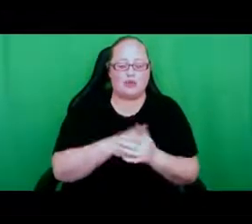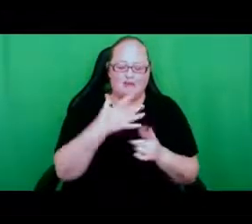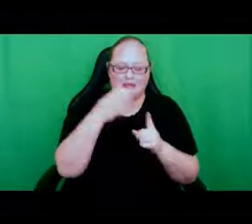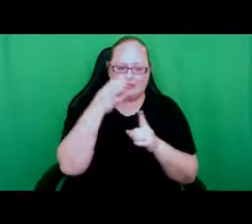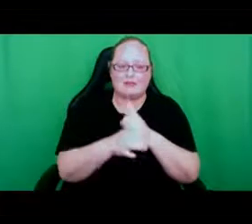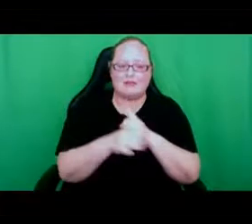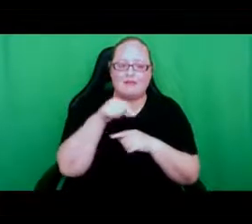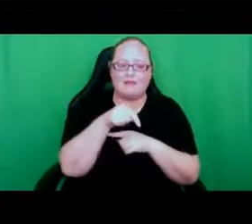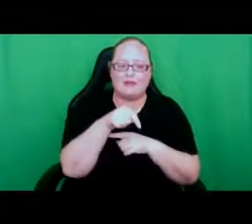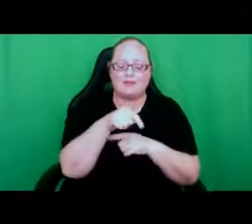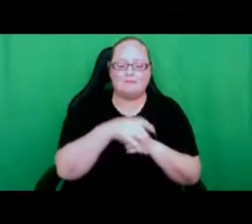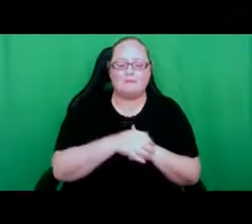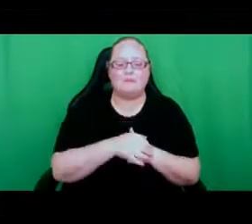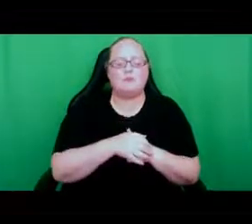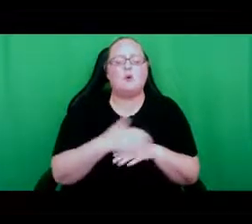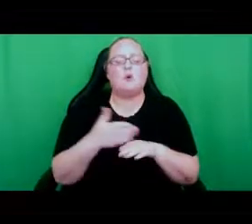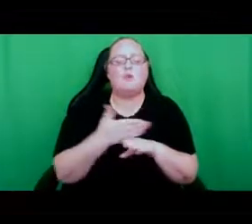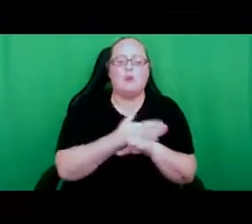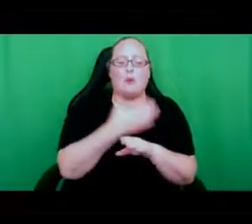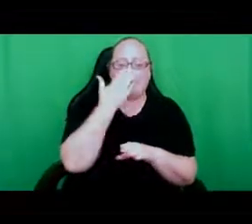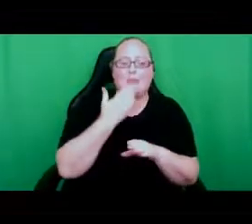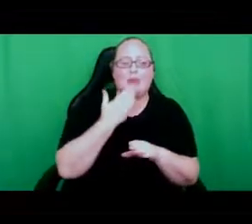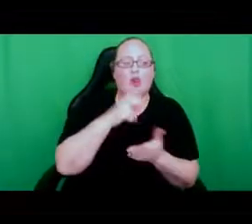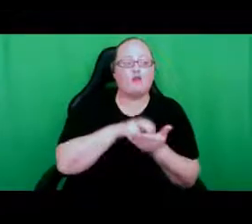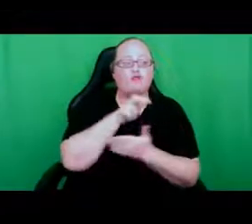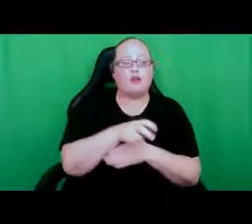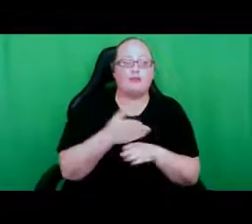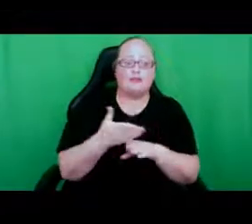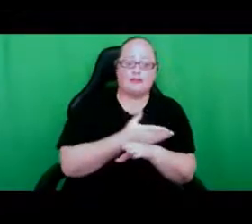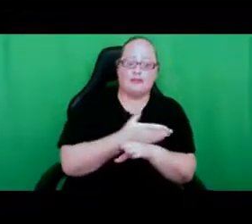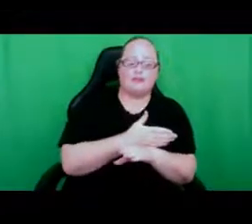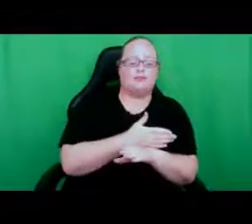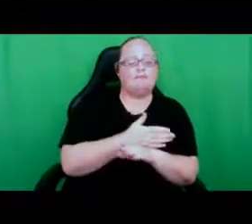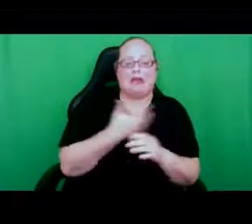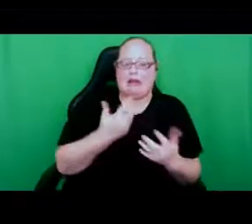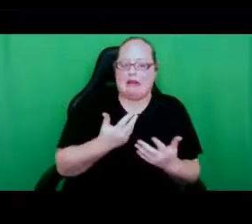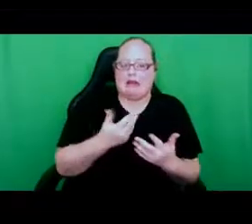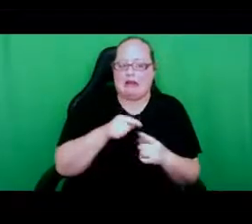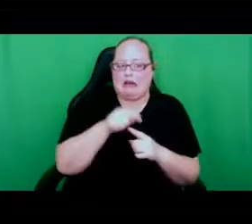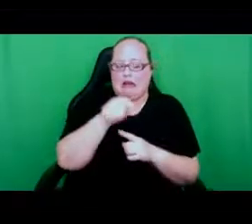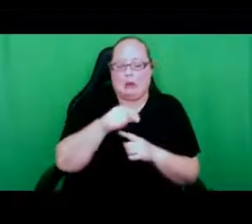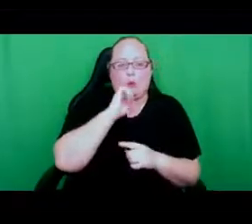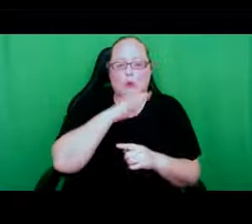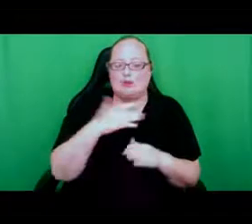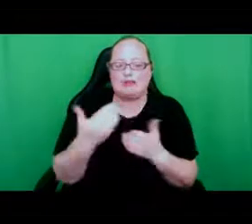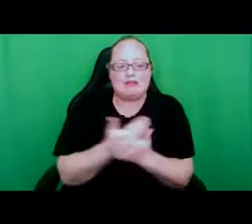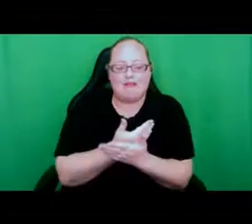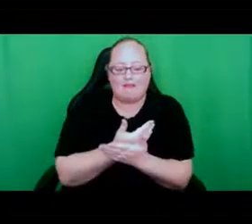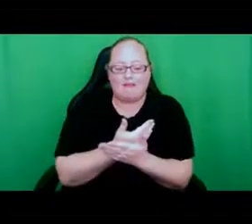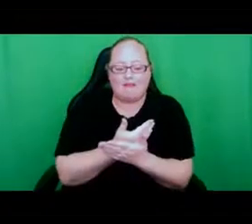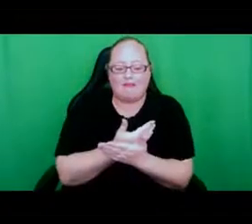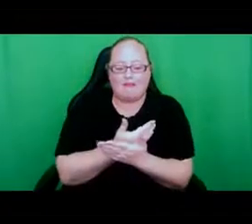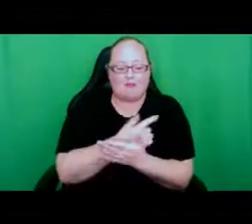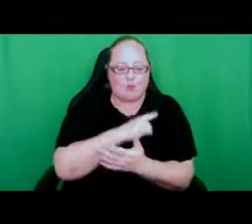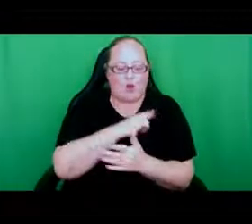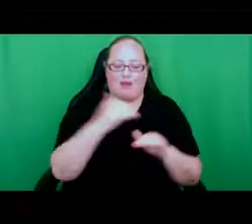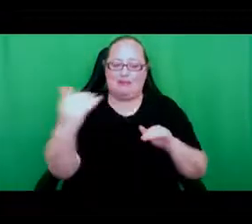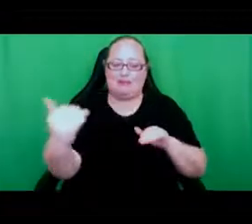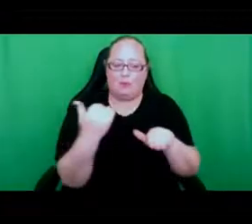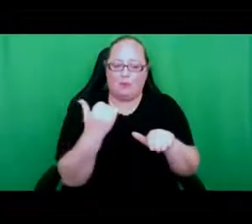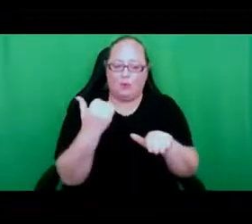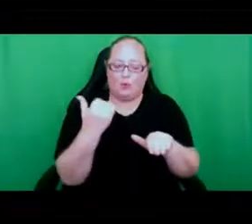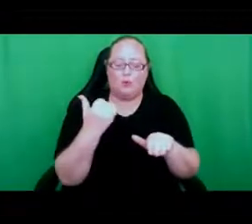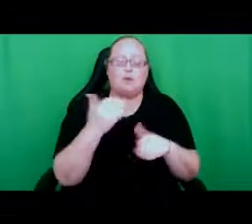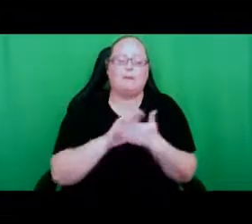cross, obviously it would be unsafe to cross, to try and put people across those dedicated slips. So we've now taken